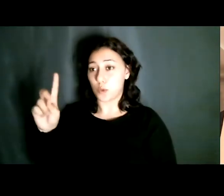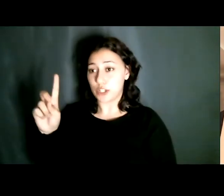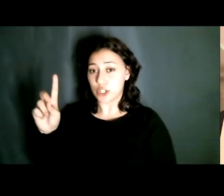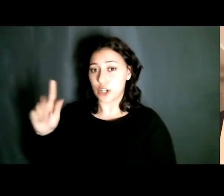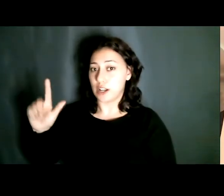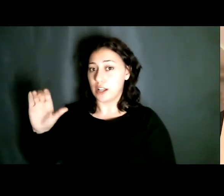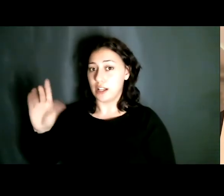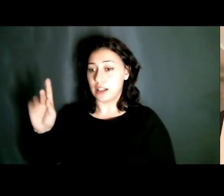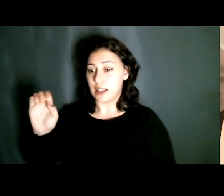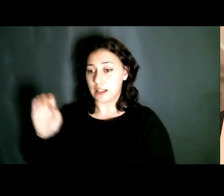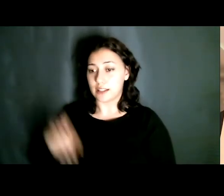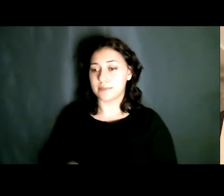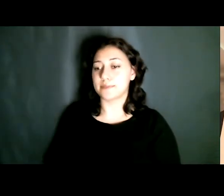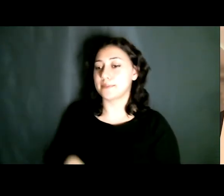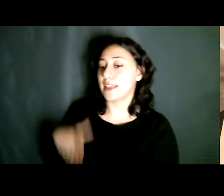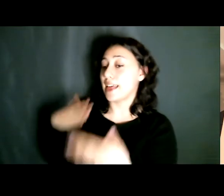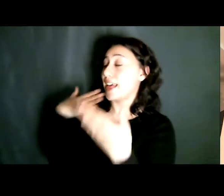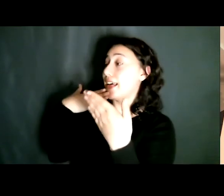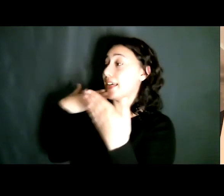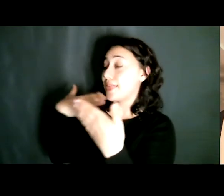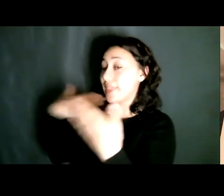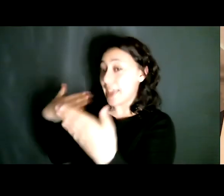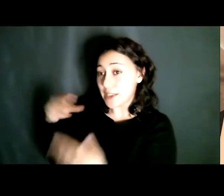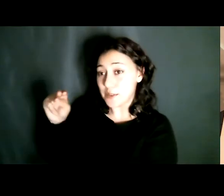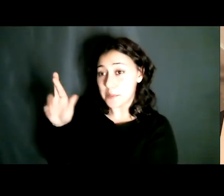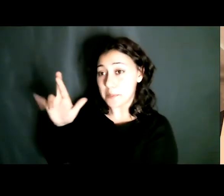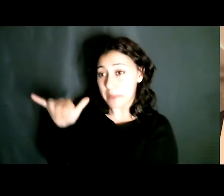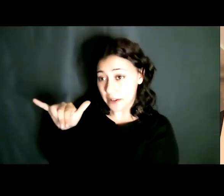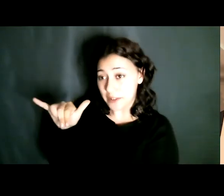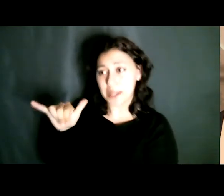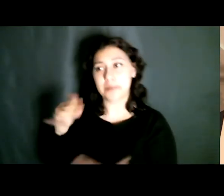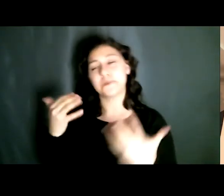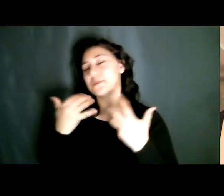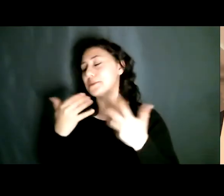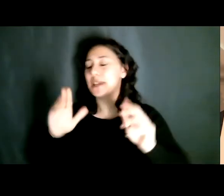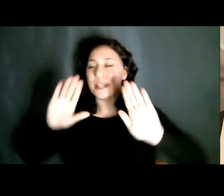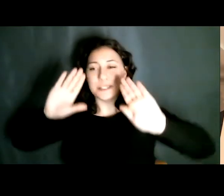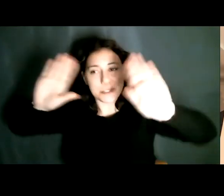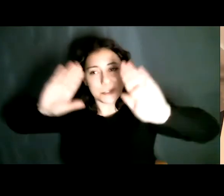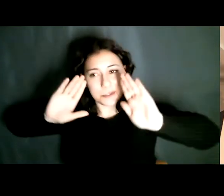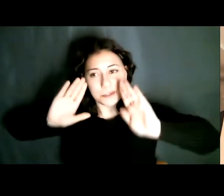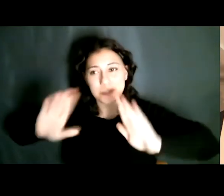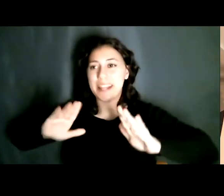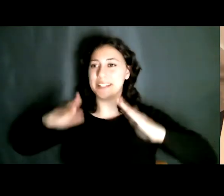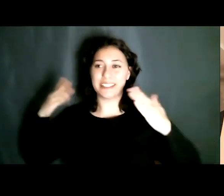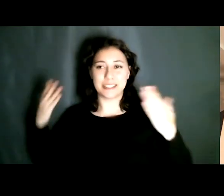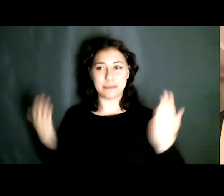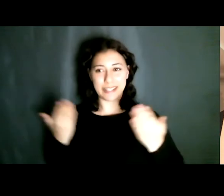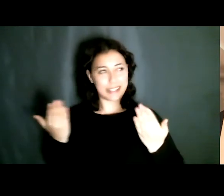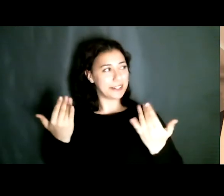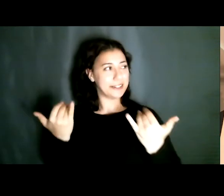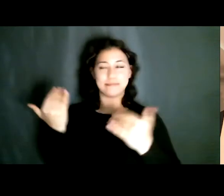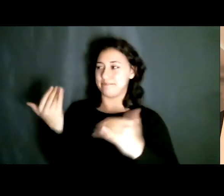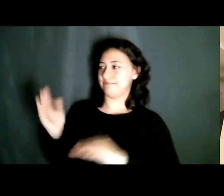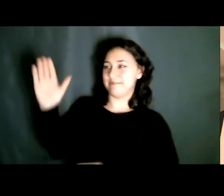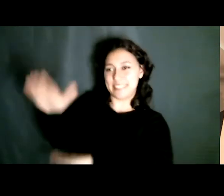Thank you, Mary, and hi, everyone. It's wonderful to be able to be here with you this afternoon. Let